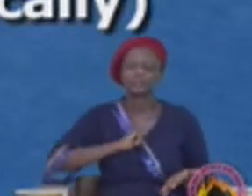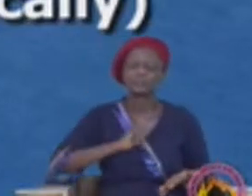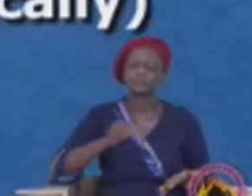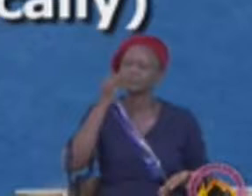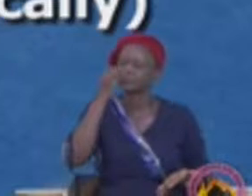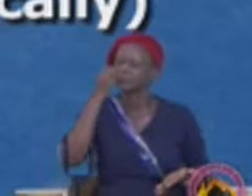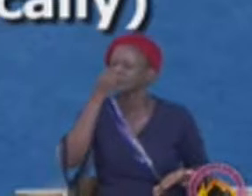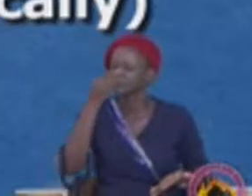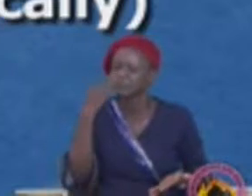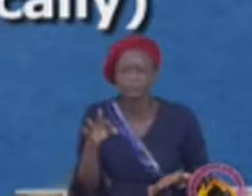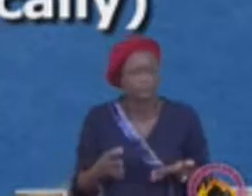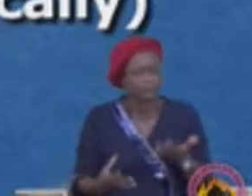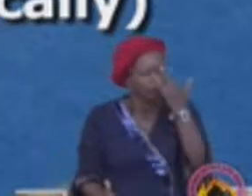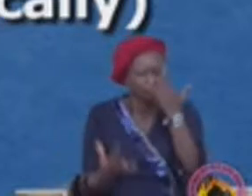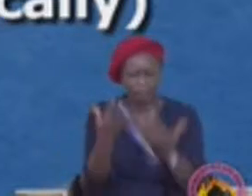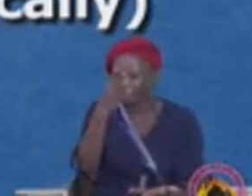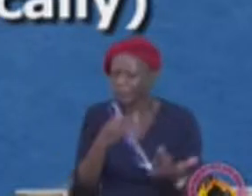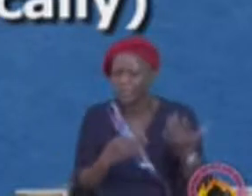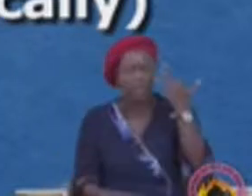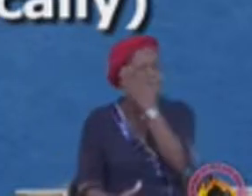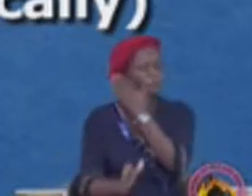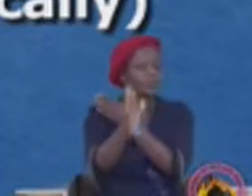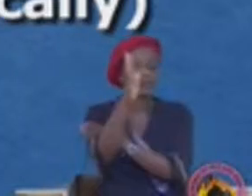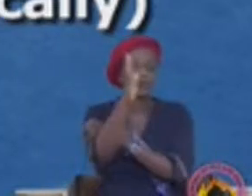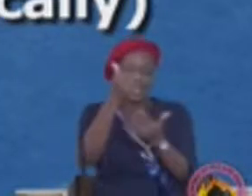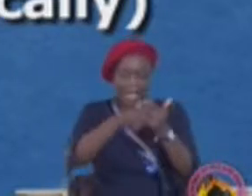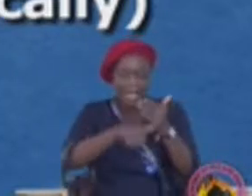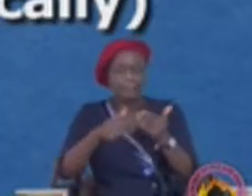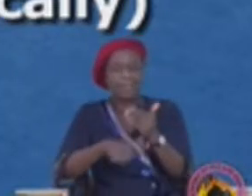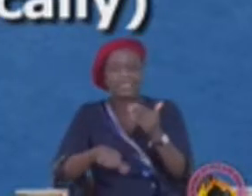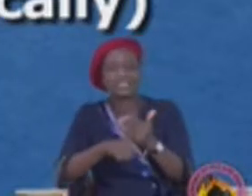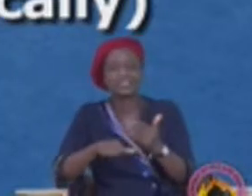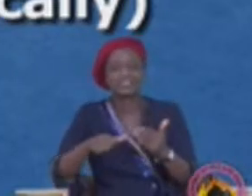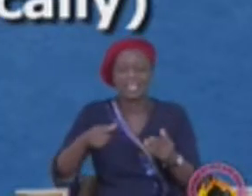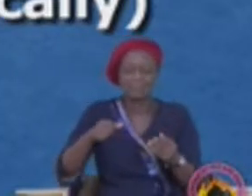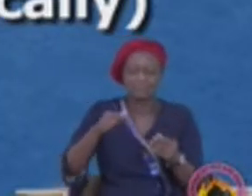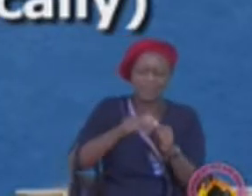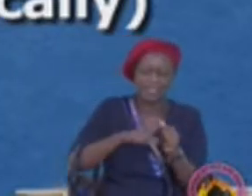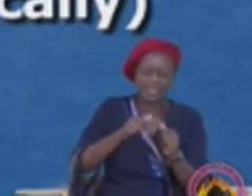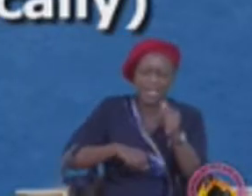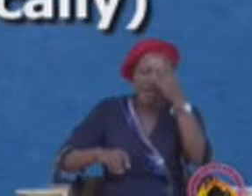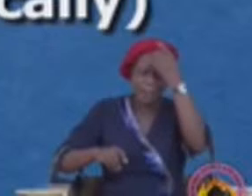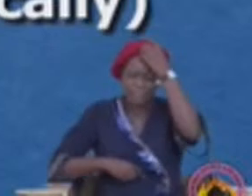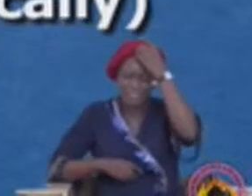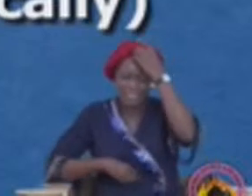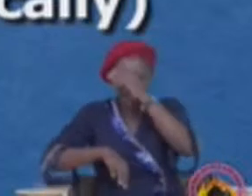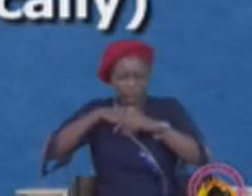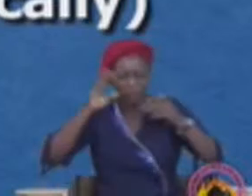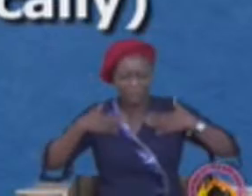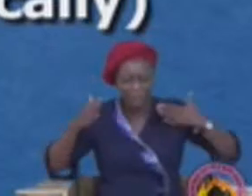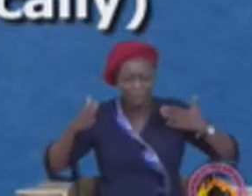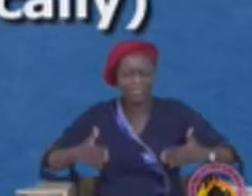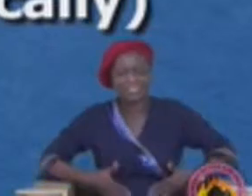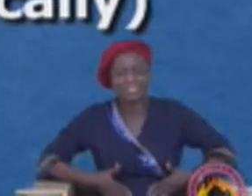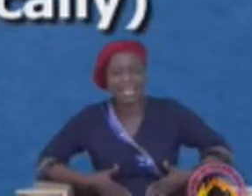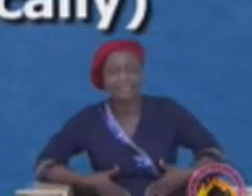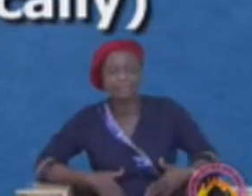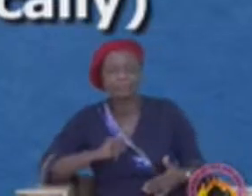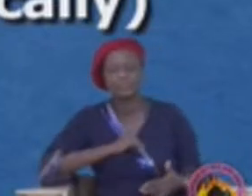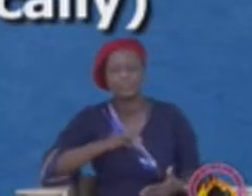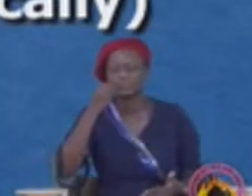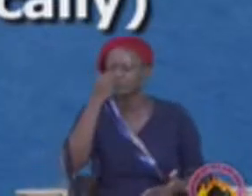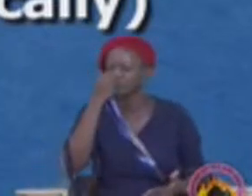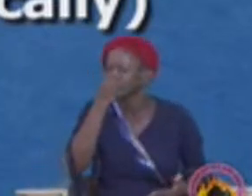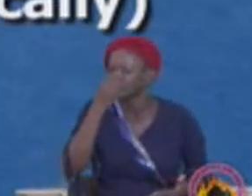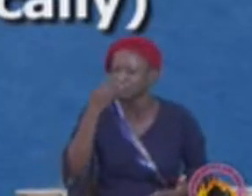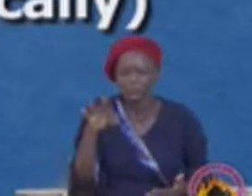the fire of God. And pass out every deposit of infirmity from my body. In the name of Jesus. I inhale the fire